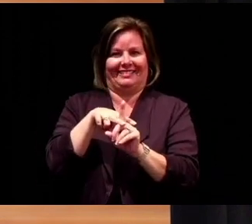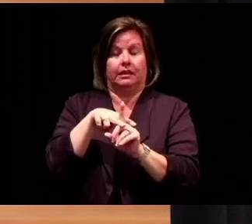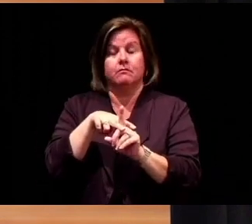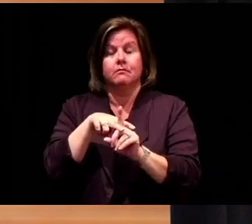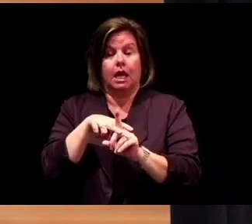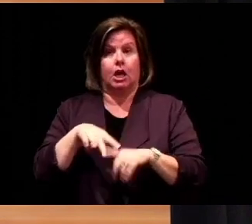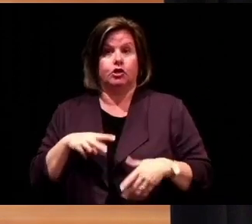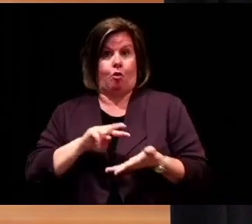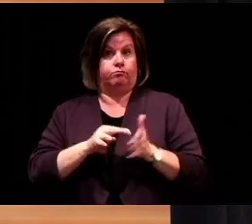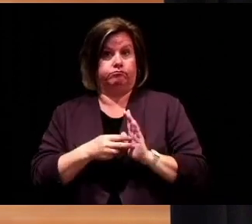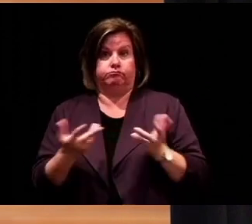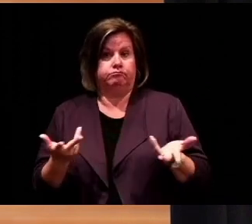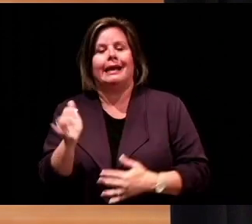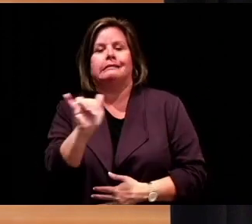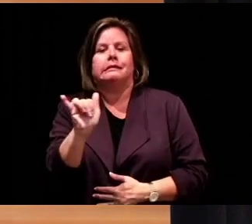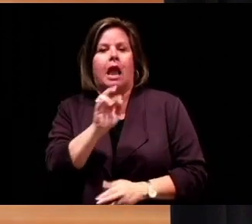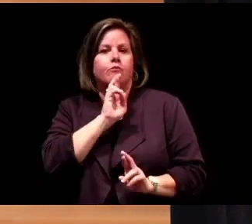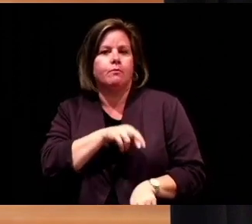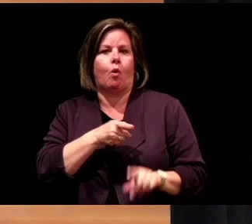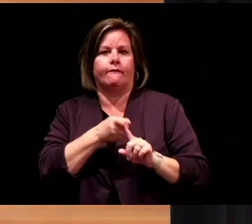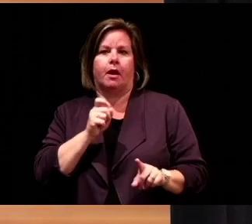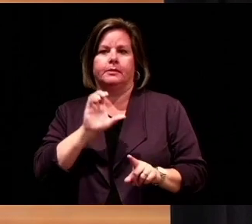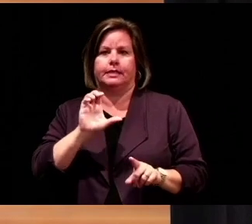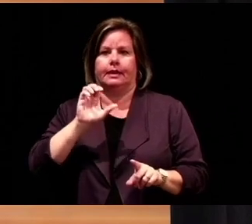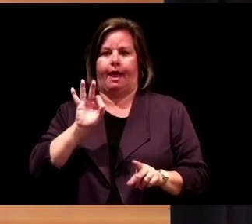second case. Are we flipping it?